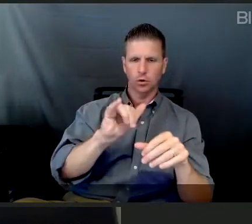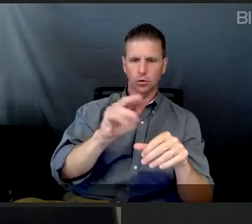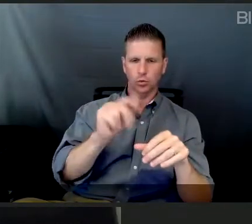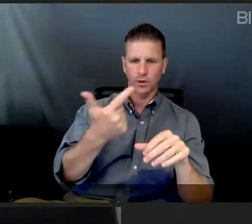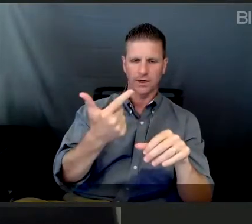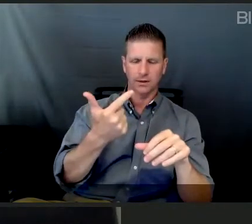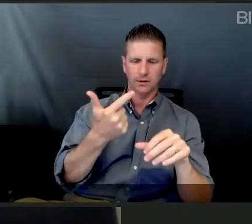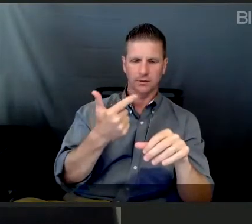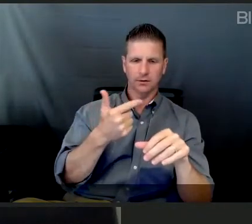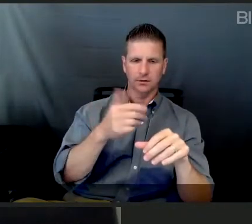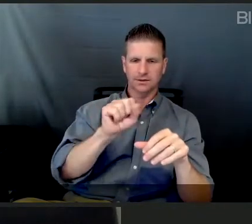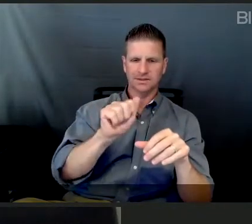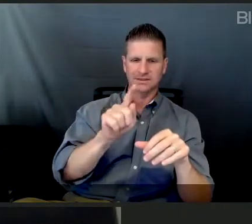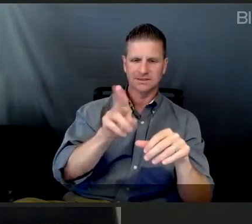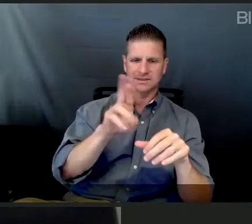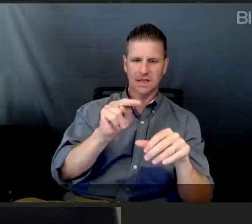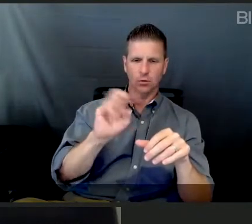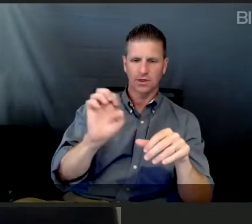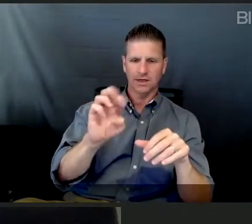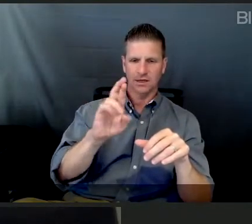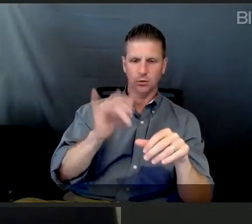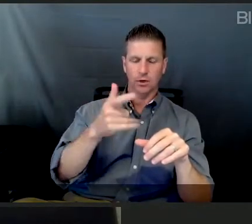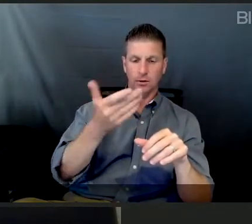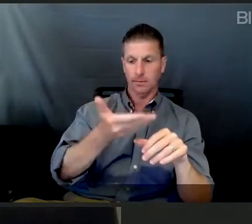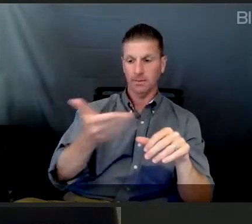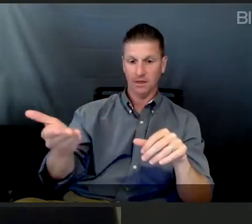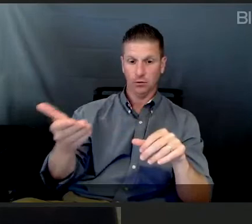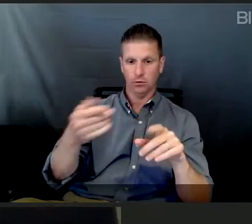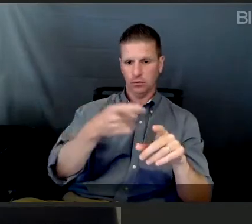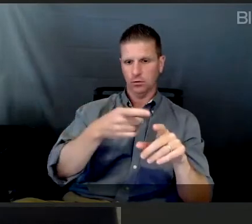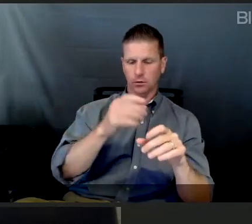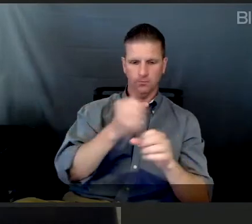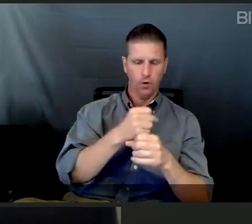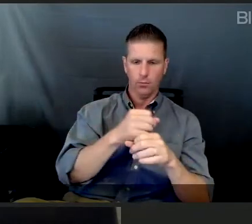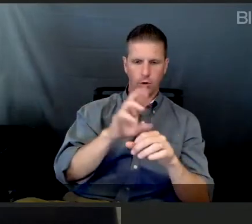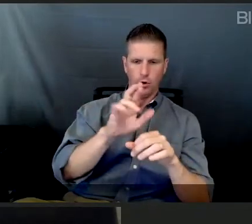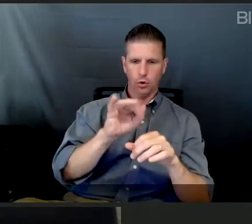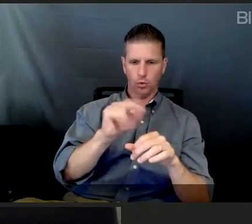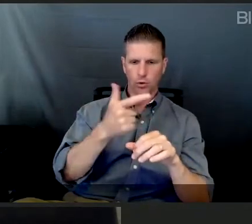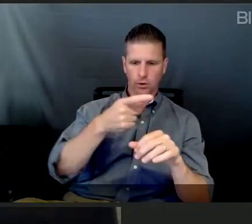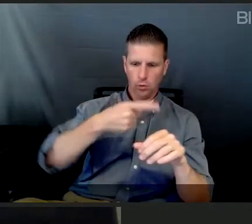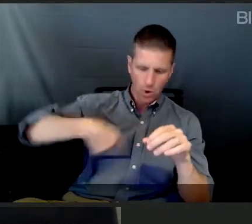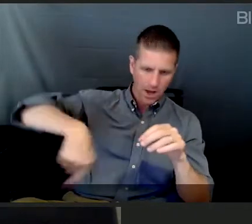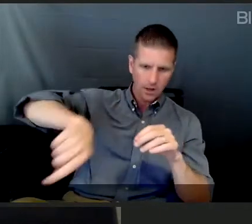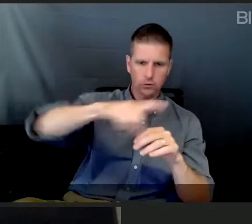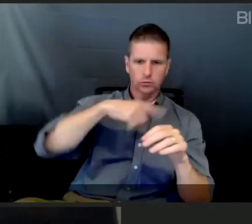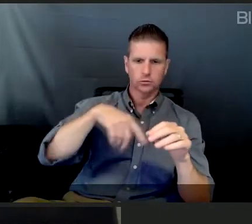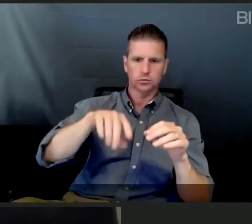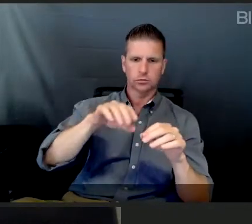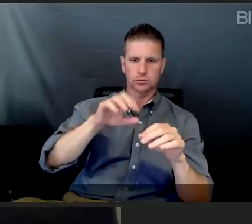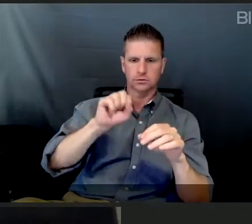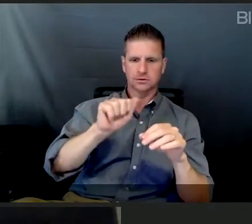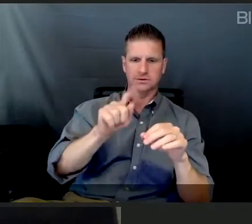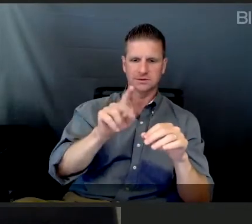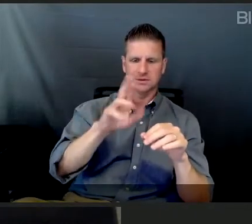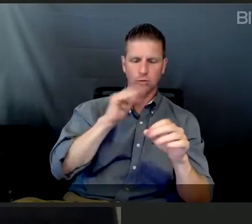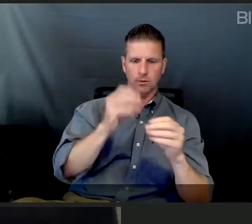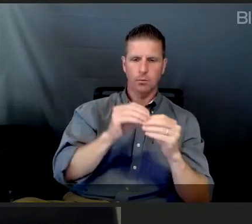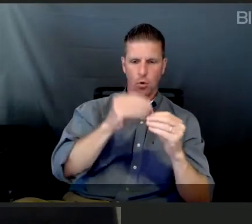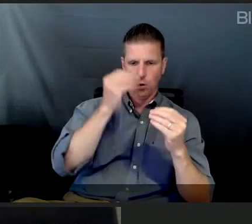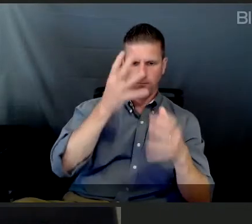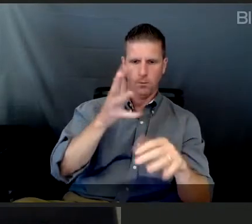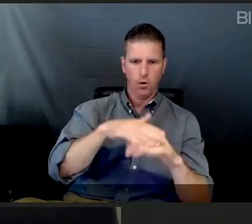the Saturn's E ring. So the material coming out is forming a whole ring around Saturn. So we'll get some more information on